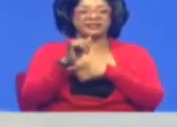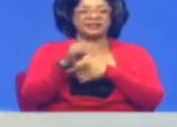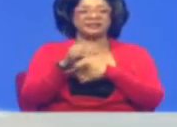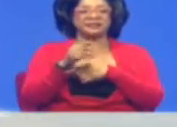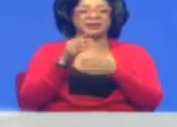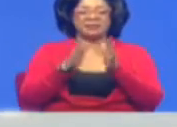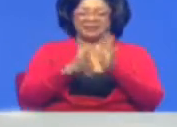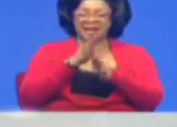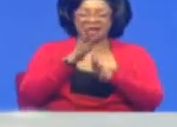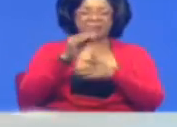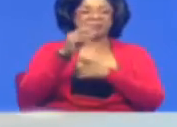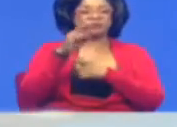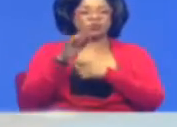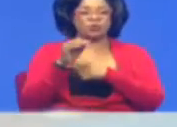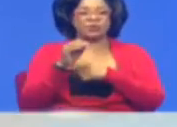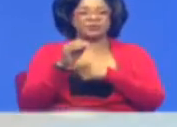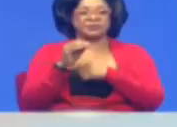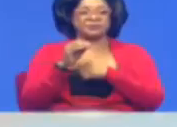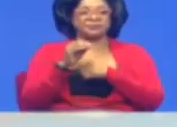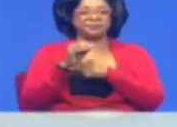swimming was excluded.